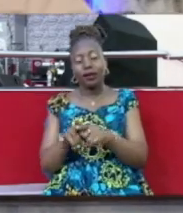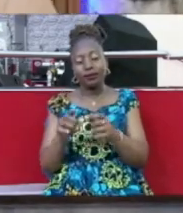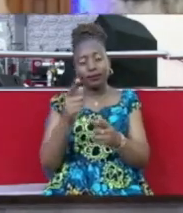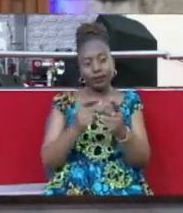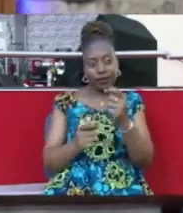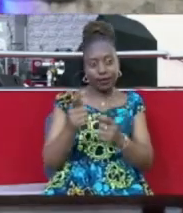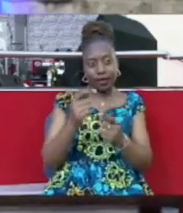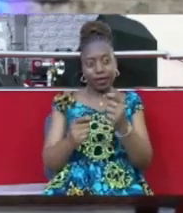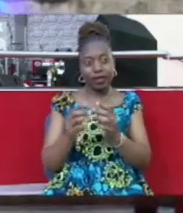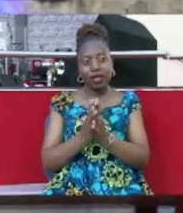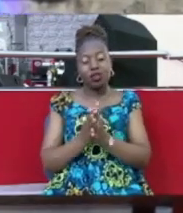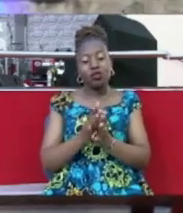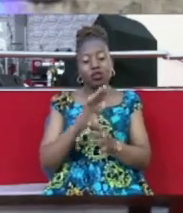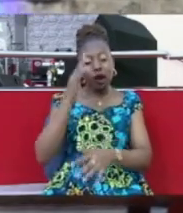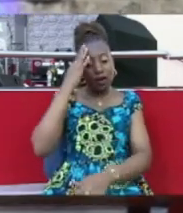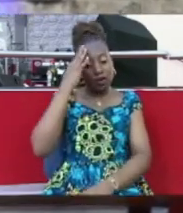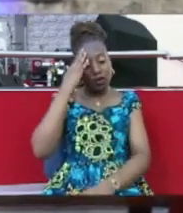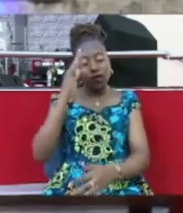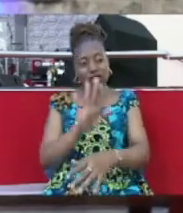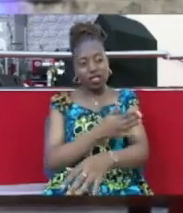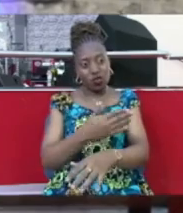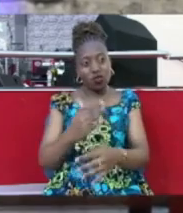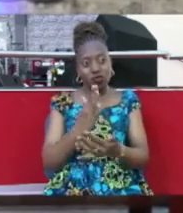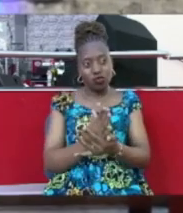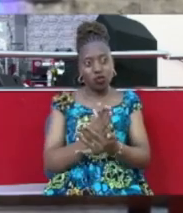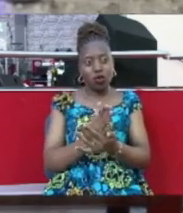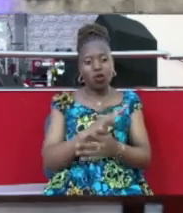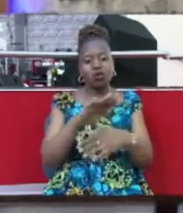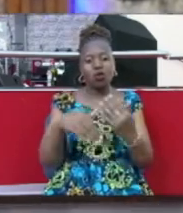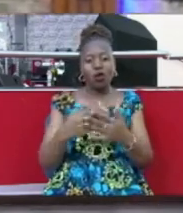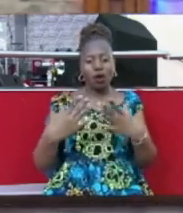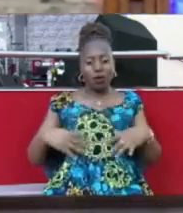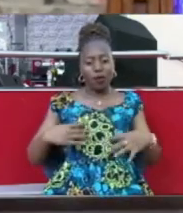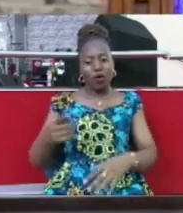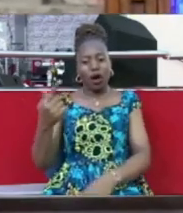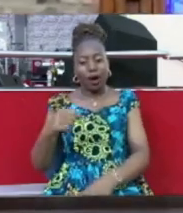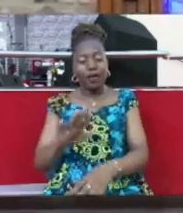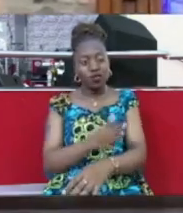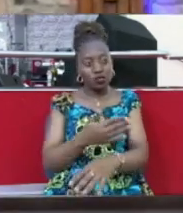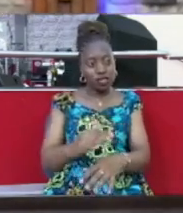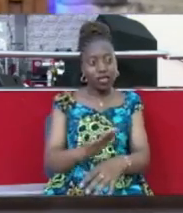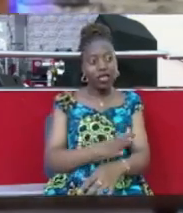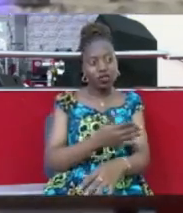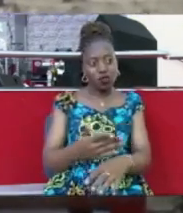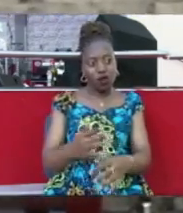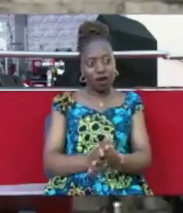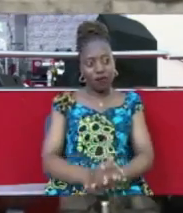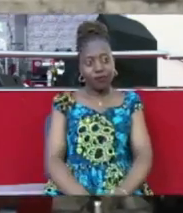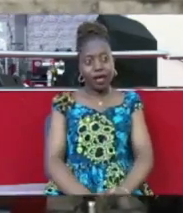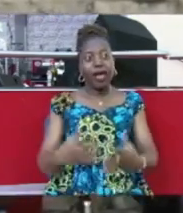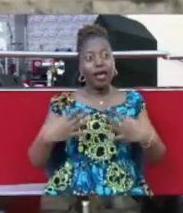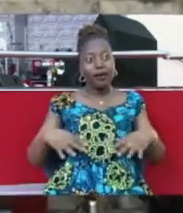Okay, I can see we know it. So everyone was coming and singing that particular song. And